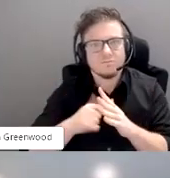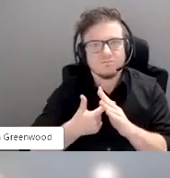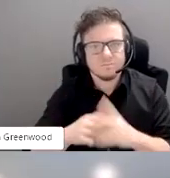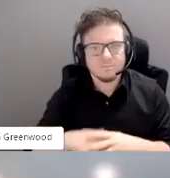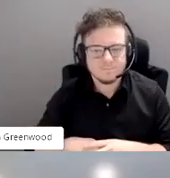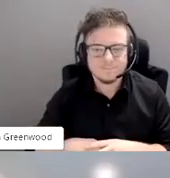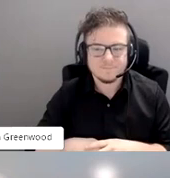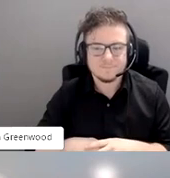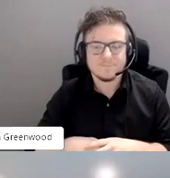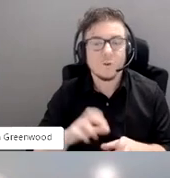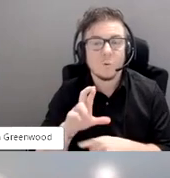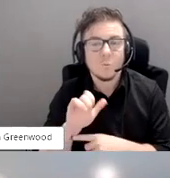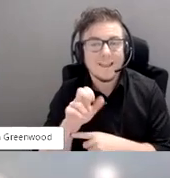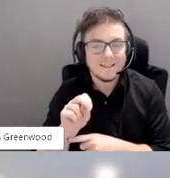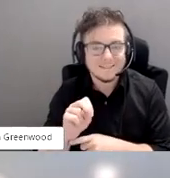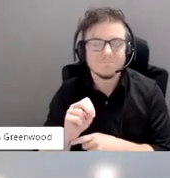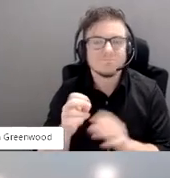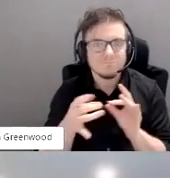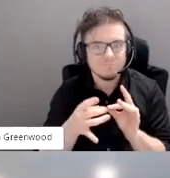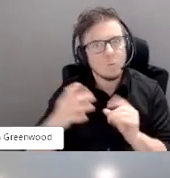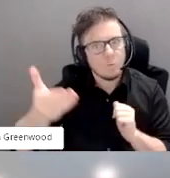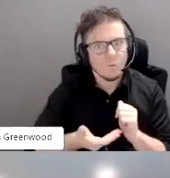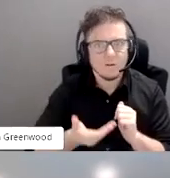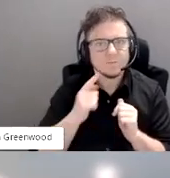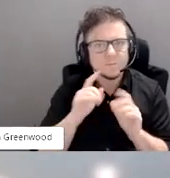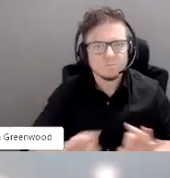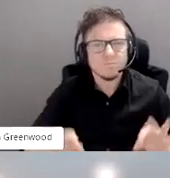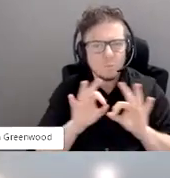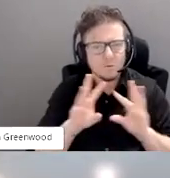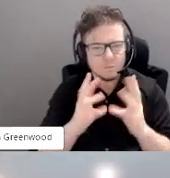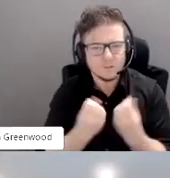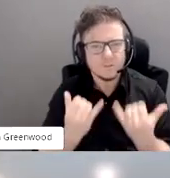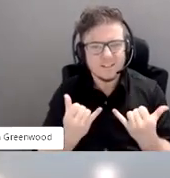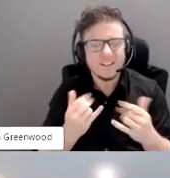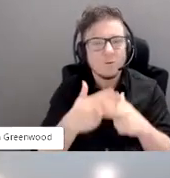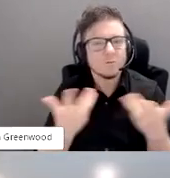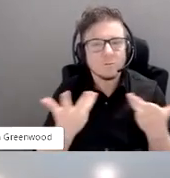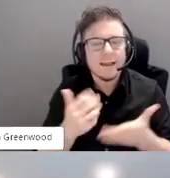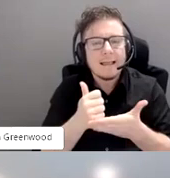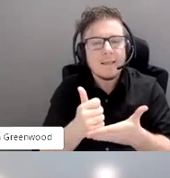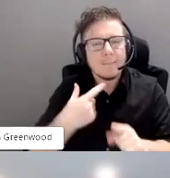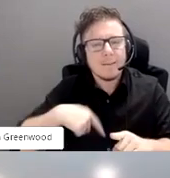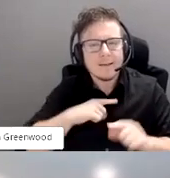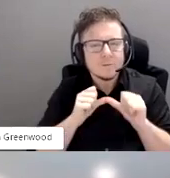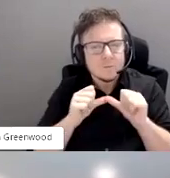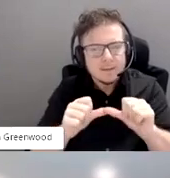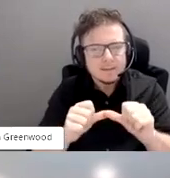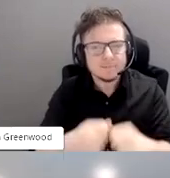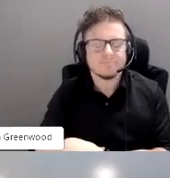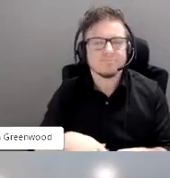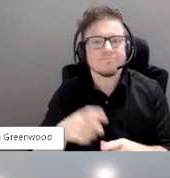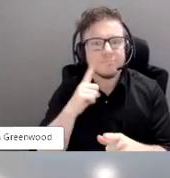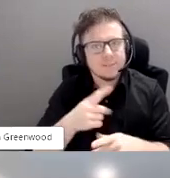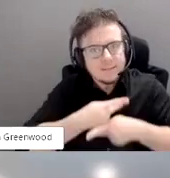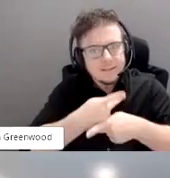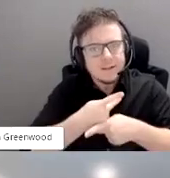So welcome everyone to our important session today. It's called Help Us Remain, Bring Care for Identity to